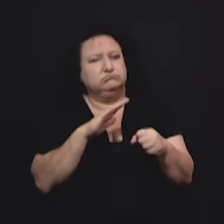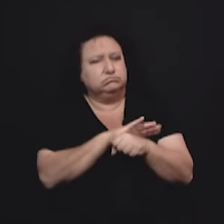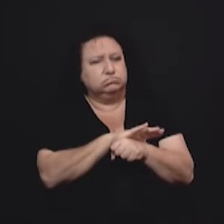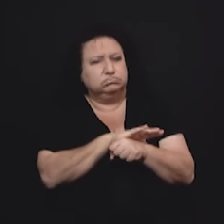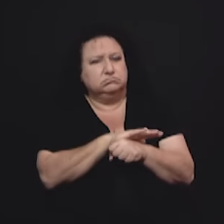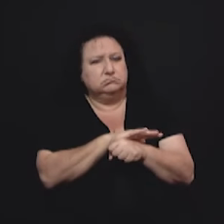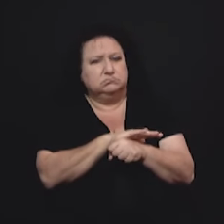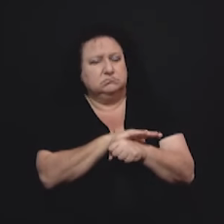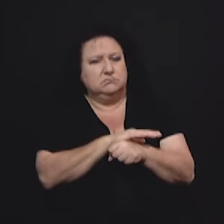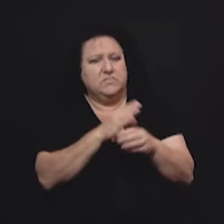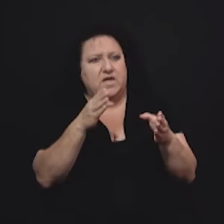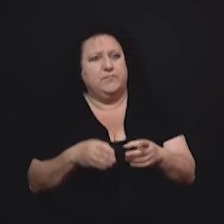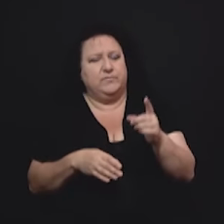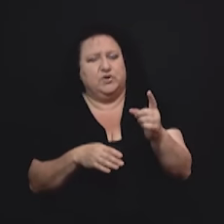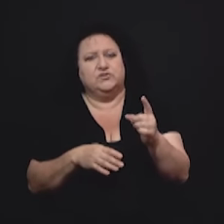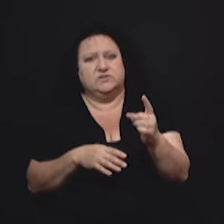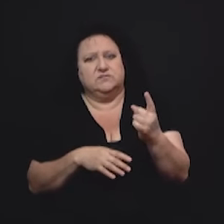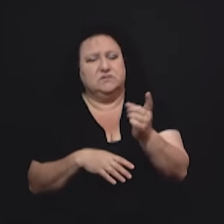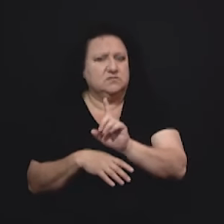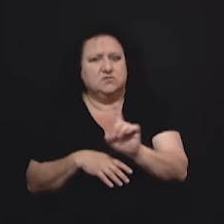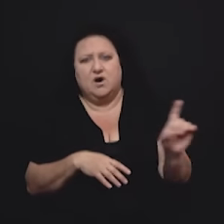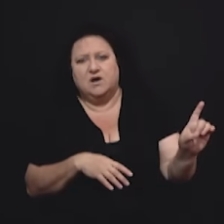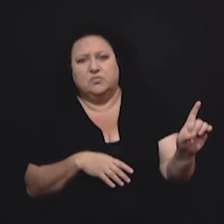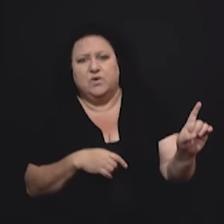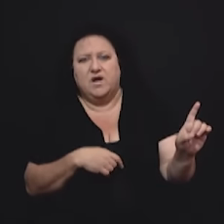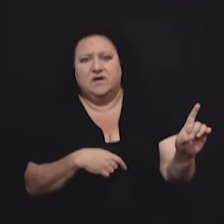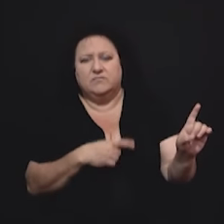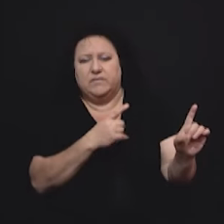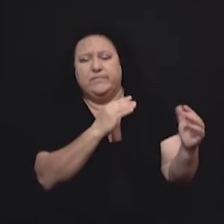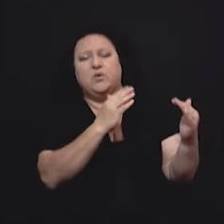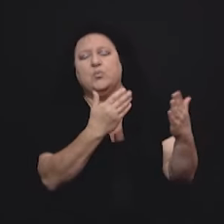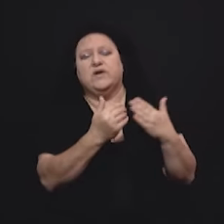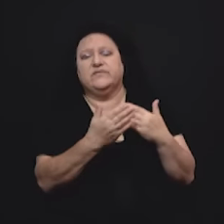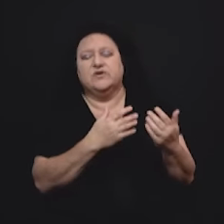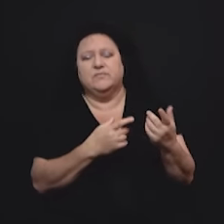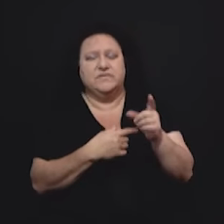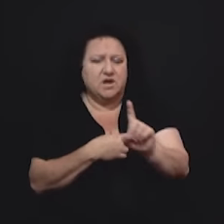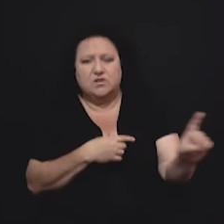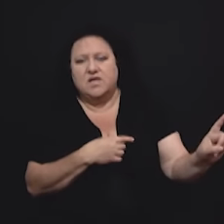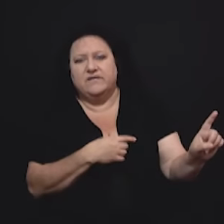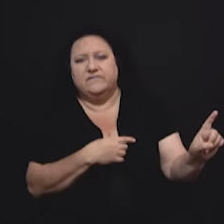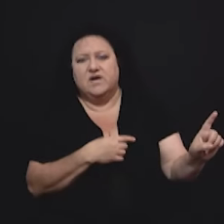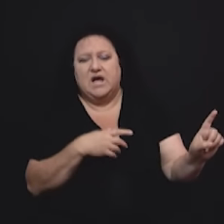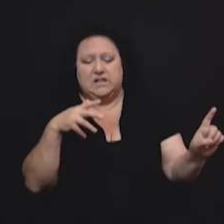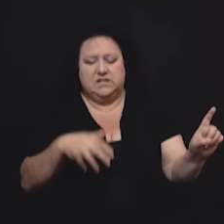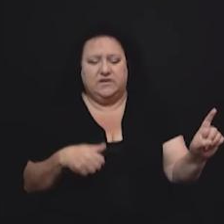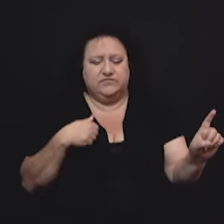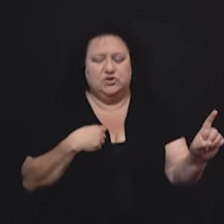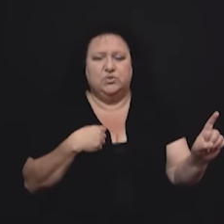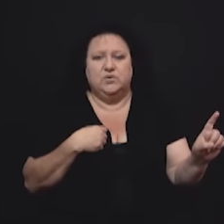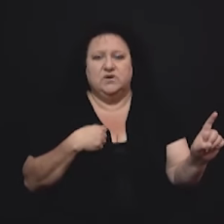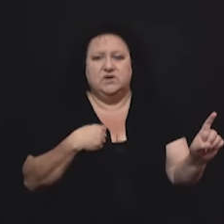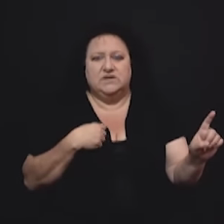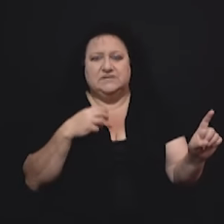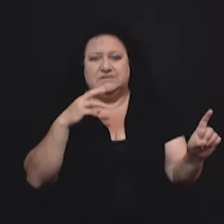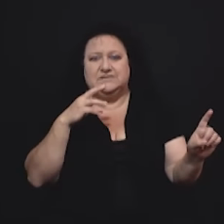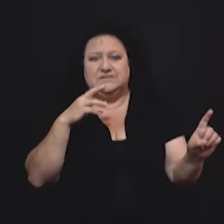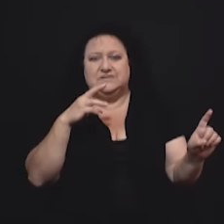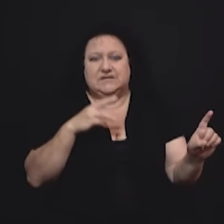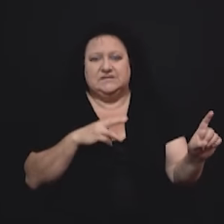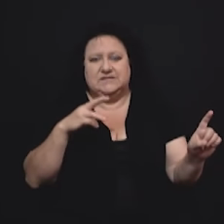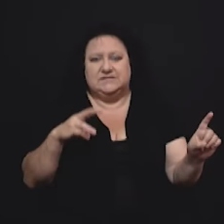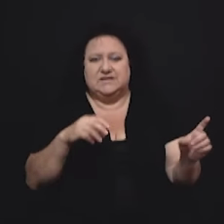has gone away. We can say to battle, we can say wherever, but they've gone away. But they left you 66 letters. They've written